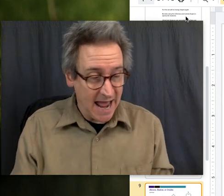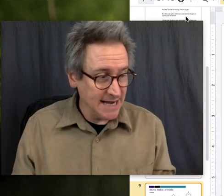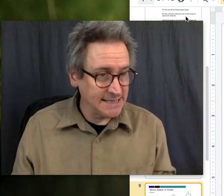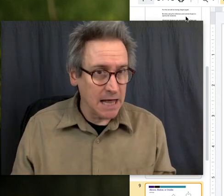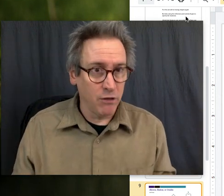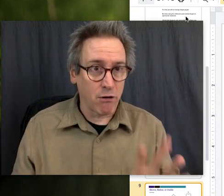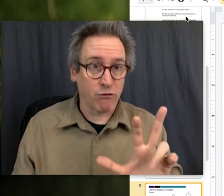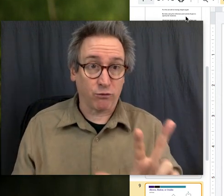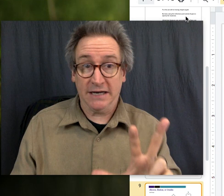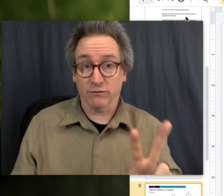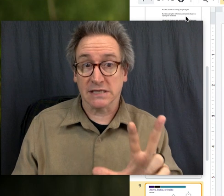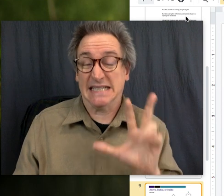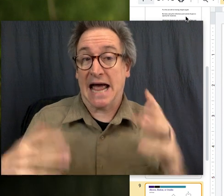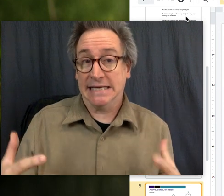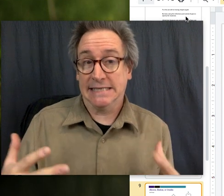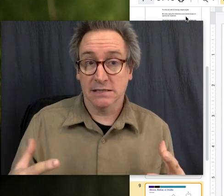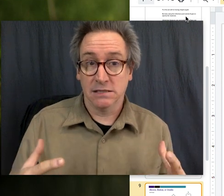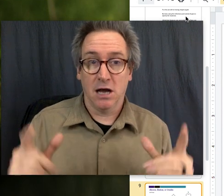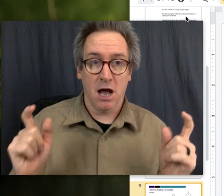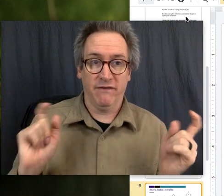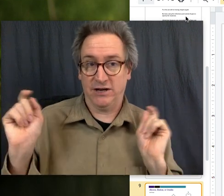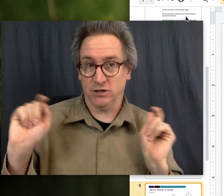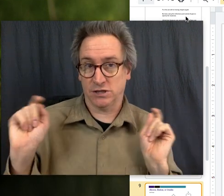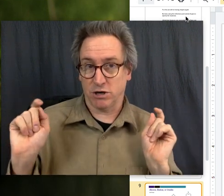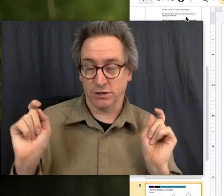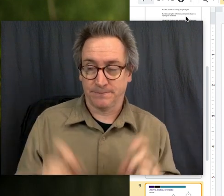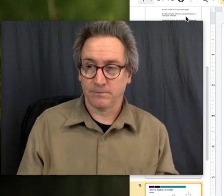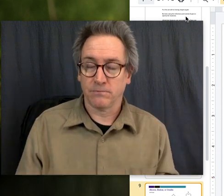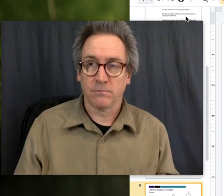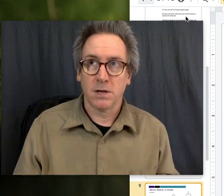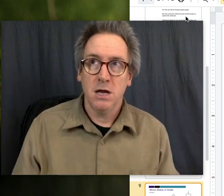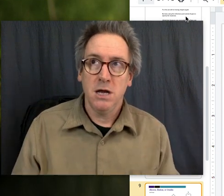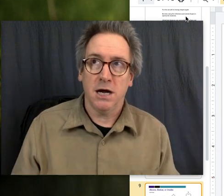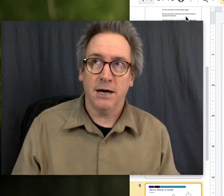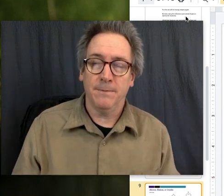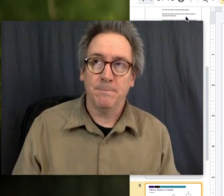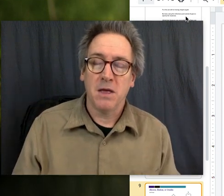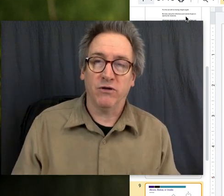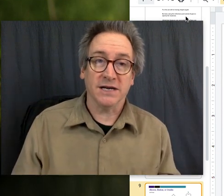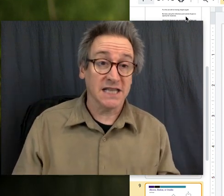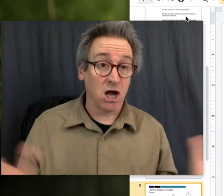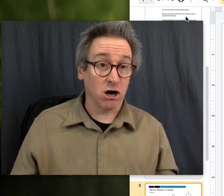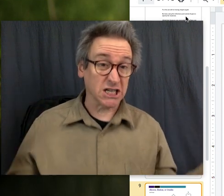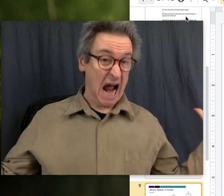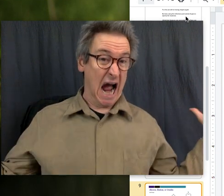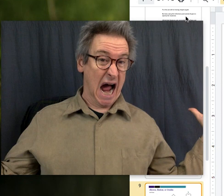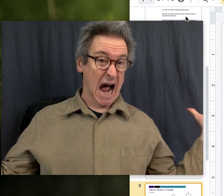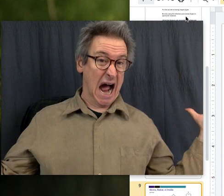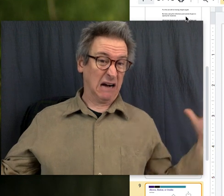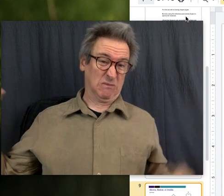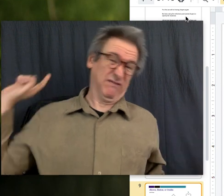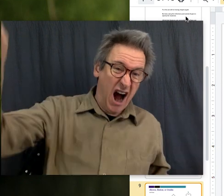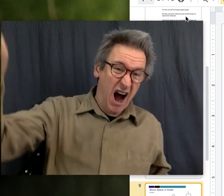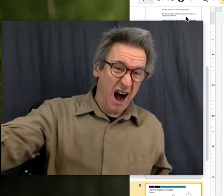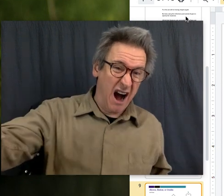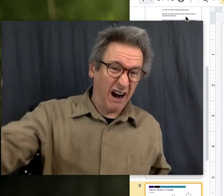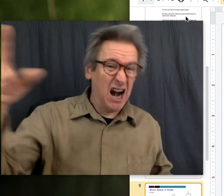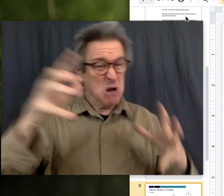in ASL there are 3 different sizes of facial expressions. There is the large,